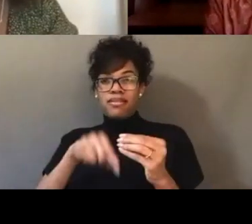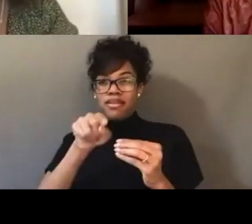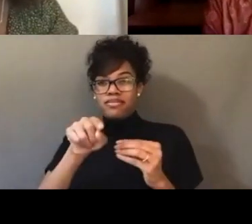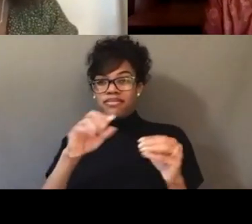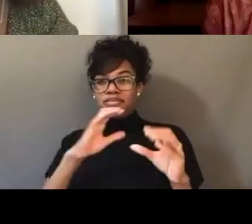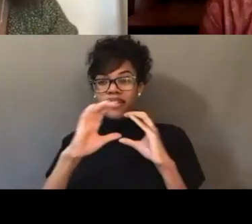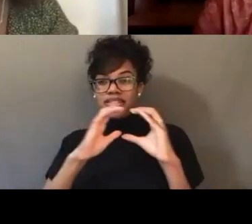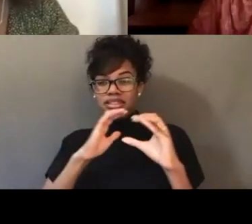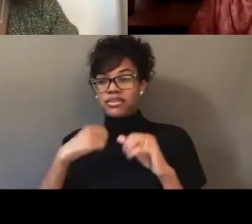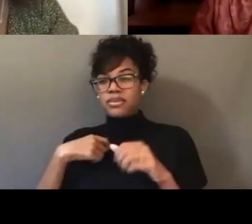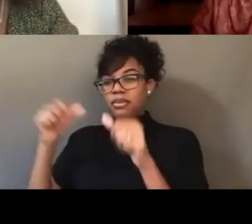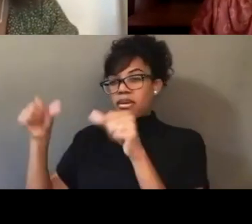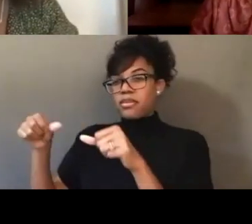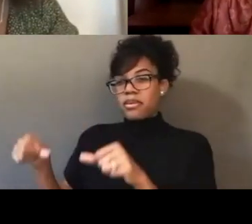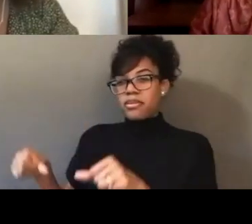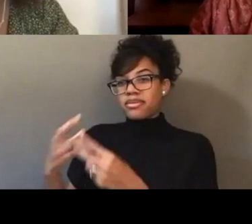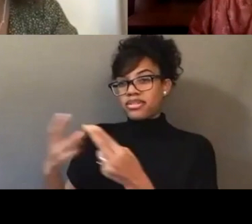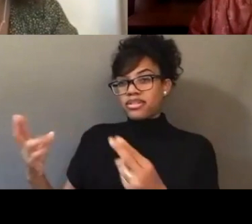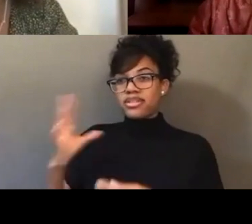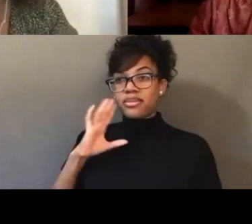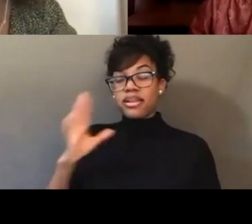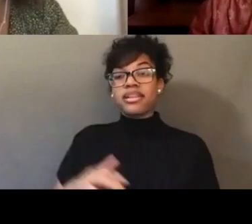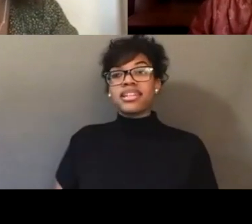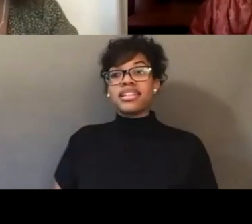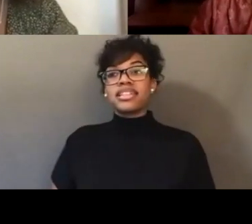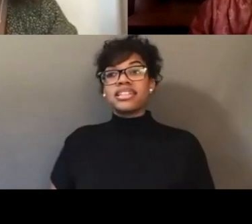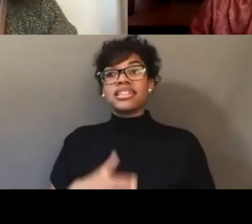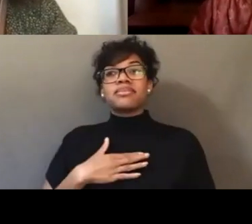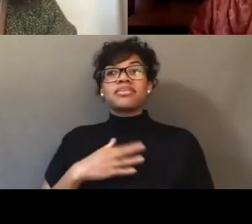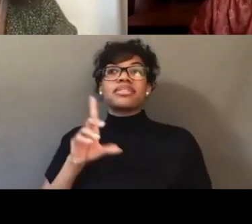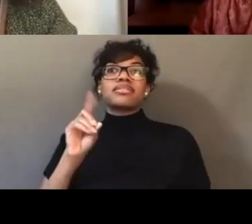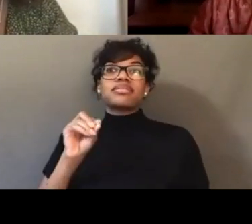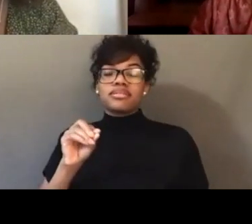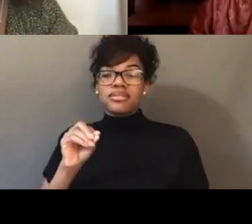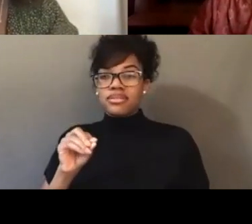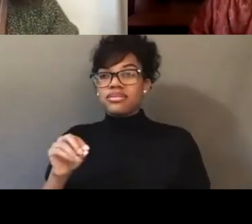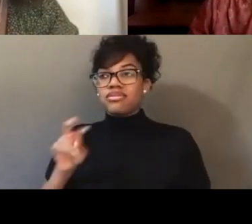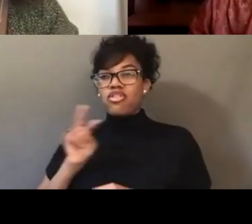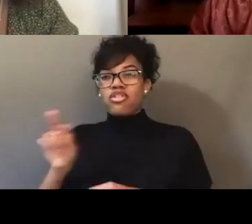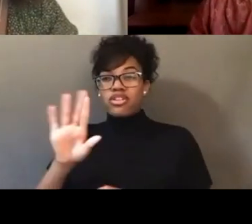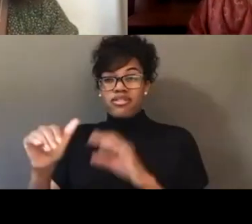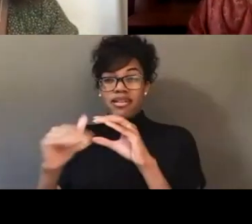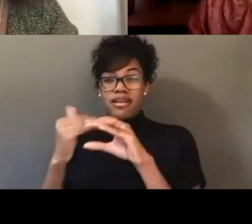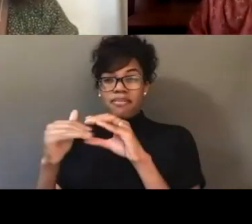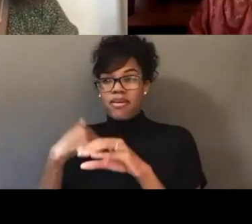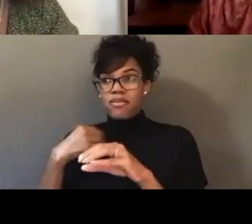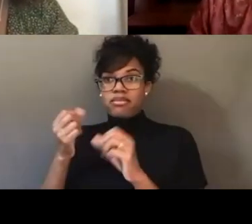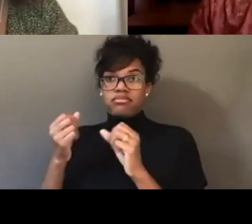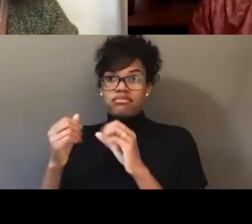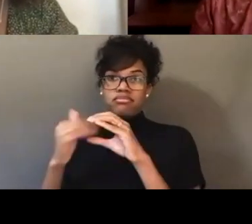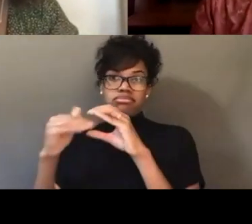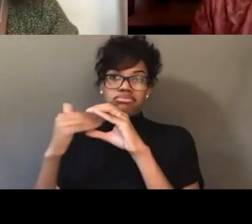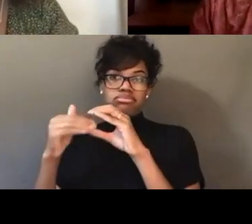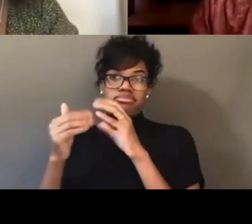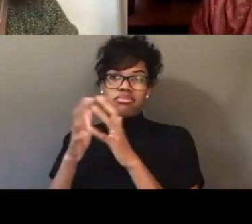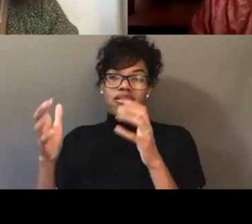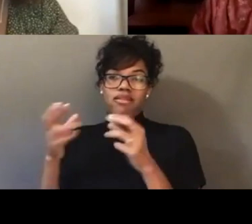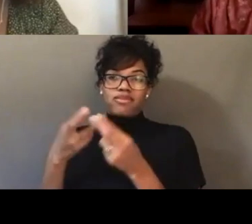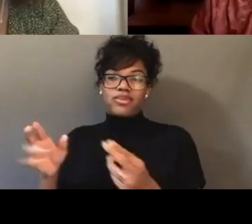And so please keep a lookout on your inbox. We look forward to staying in touch with you, and let's keep doing this work.